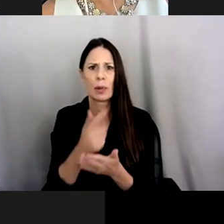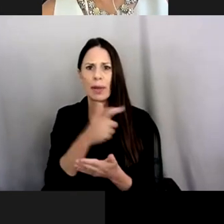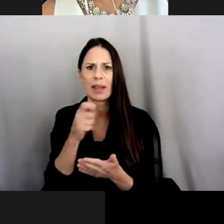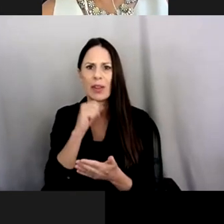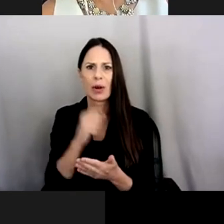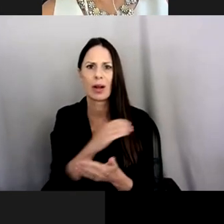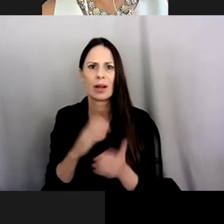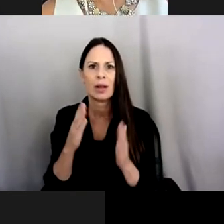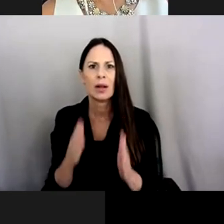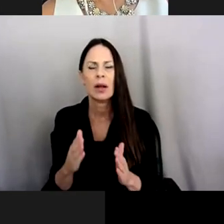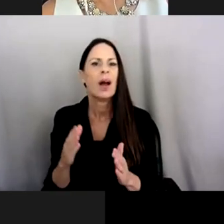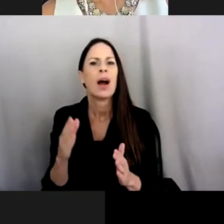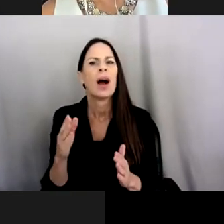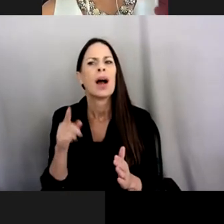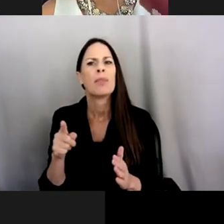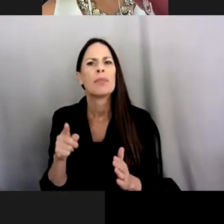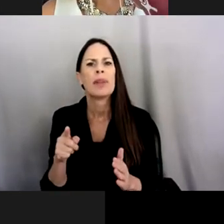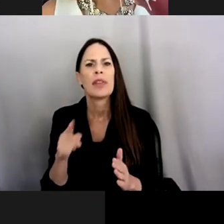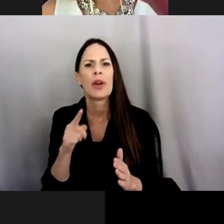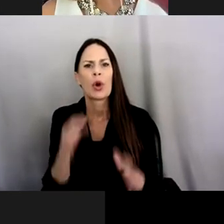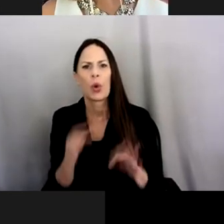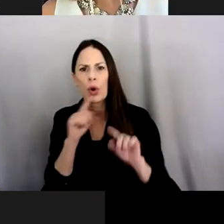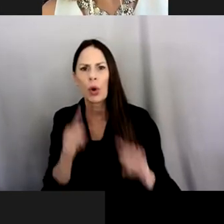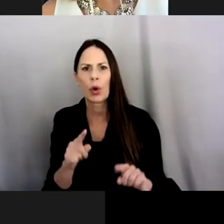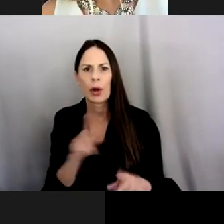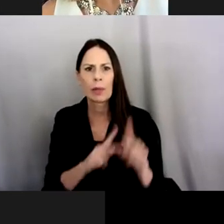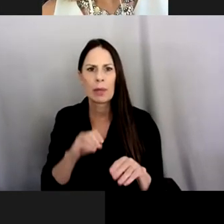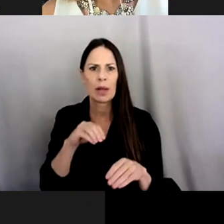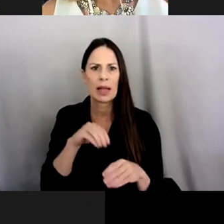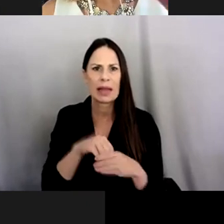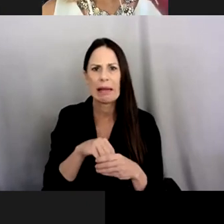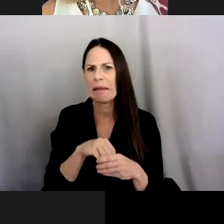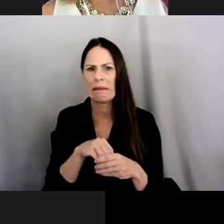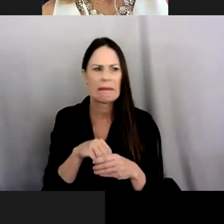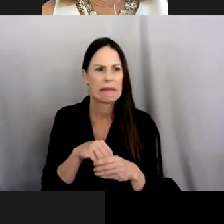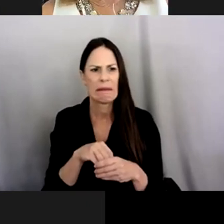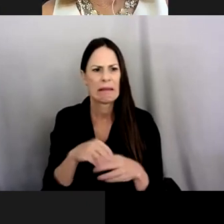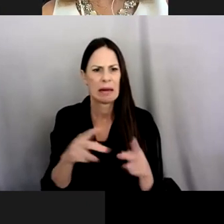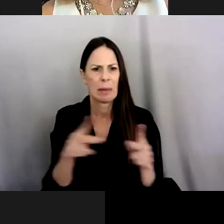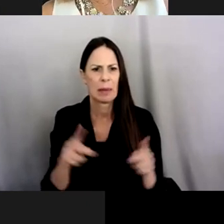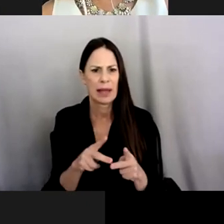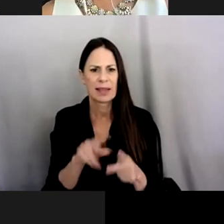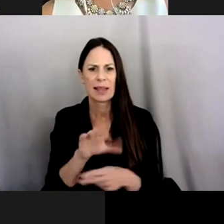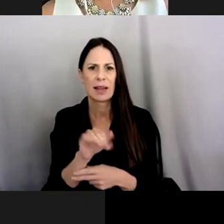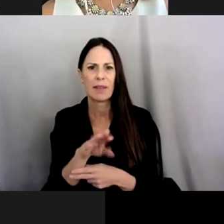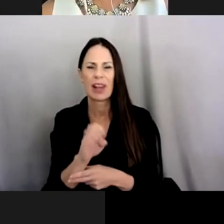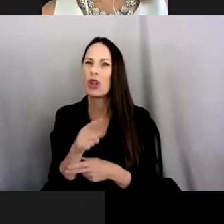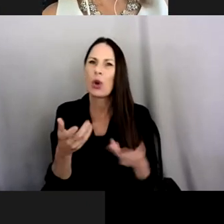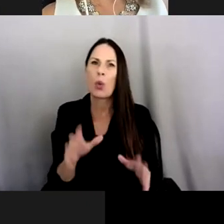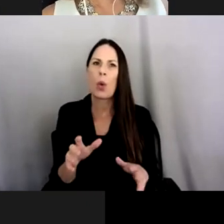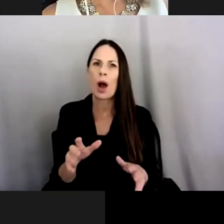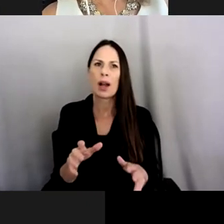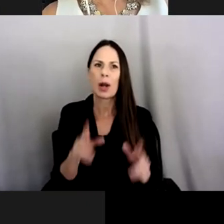levels of care. I know from a lived experience, like I could tell you, you don't want somebody telling you where you need to go that's law enforcement and not a